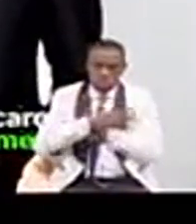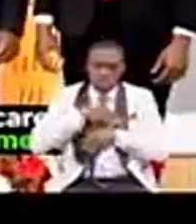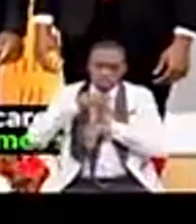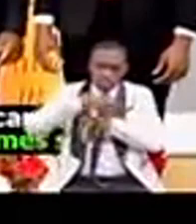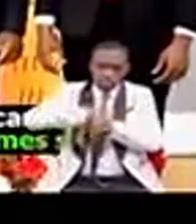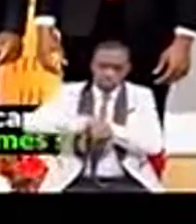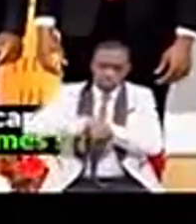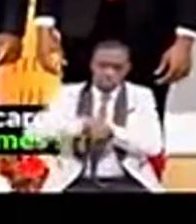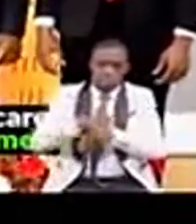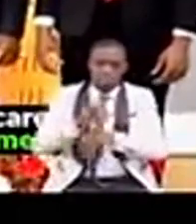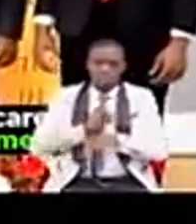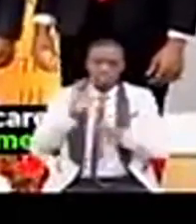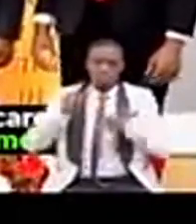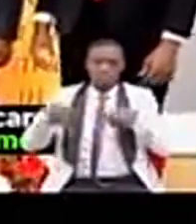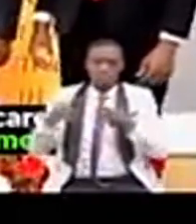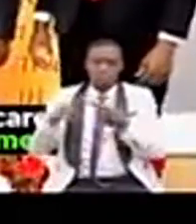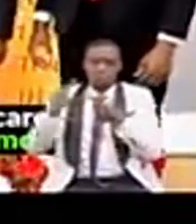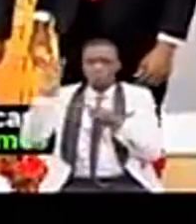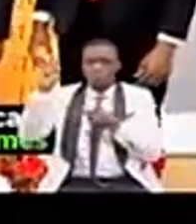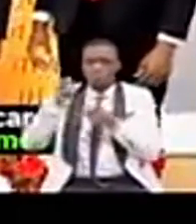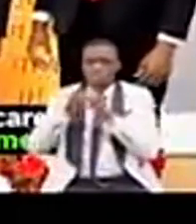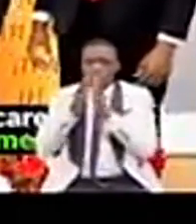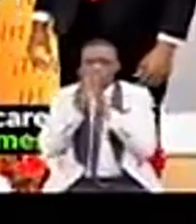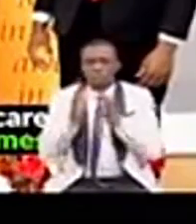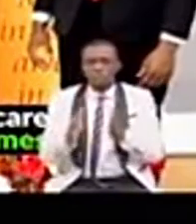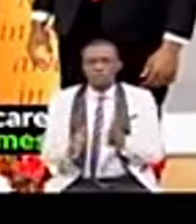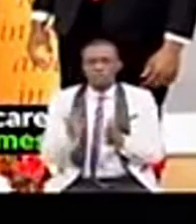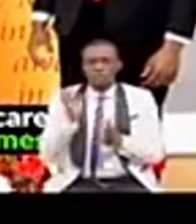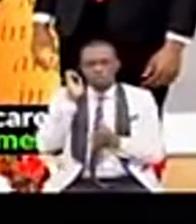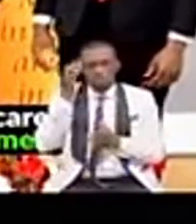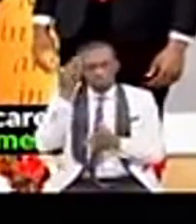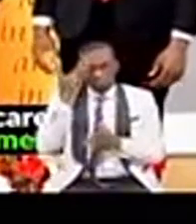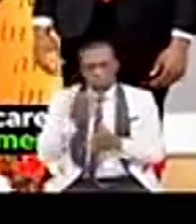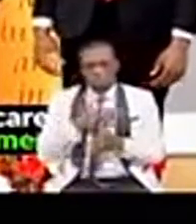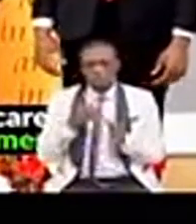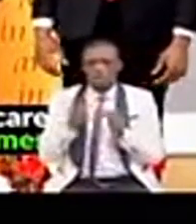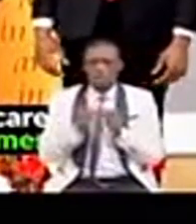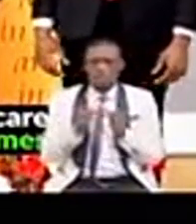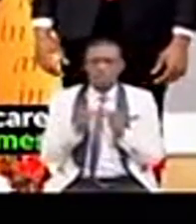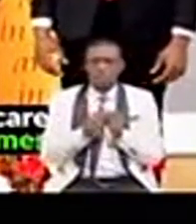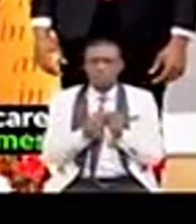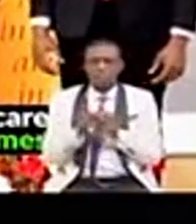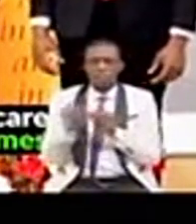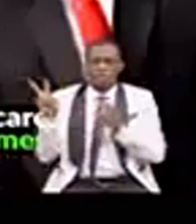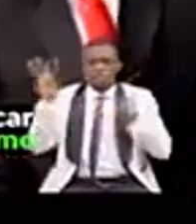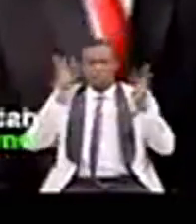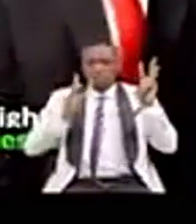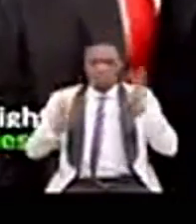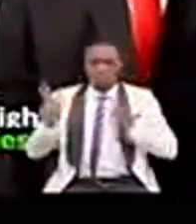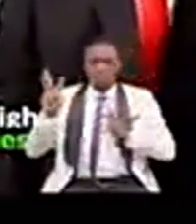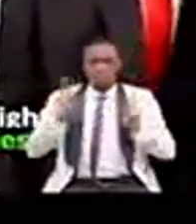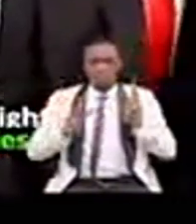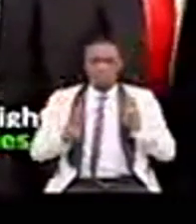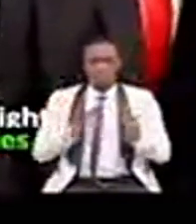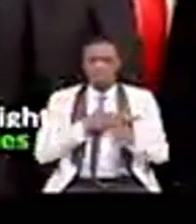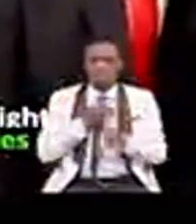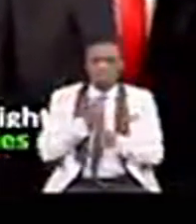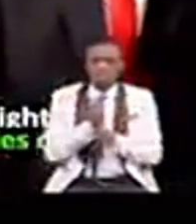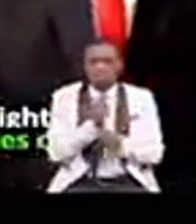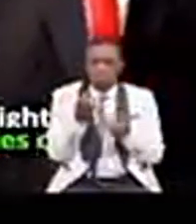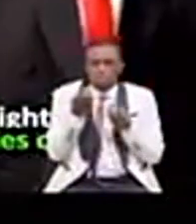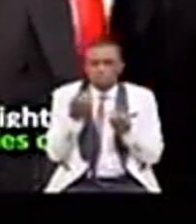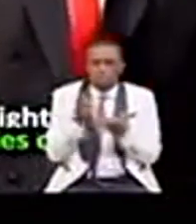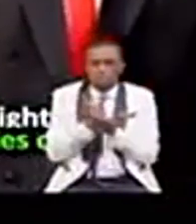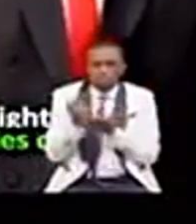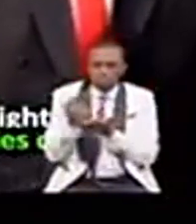night. I go to him in prayer, he knows my every care, and just a little